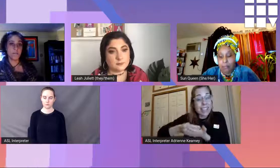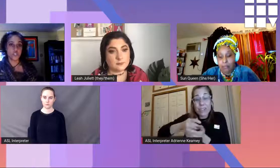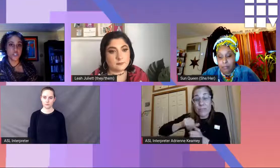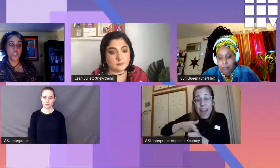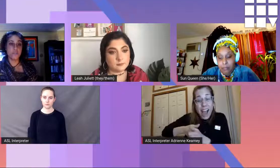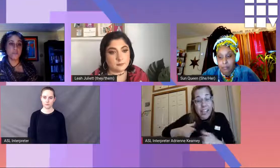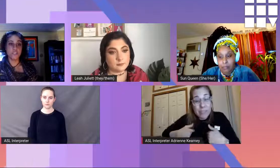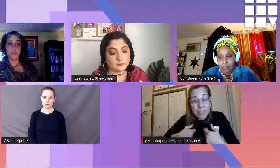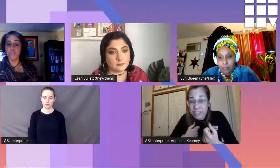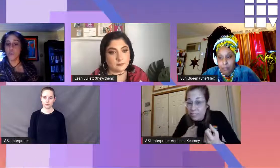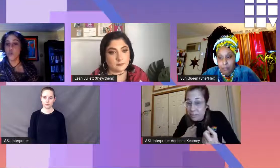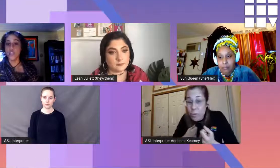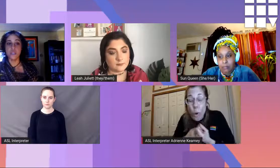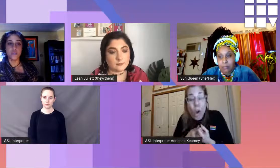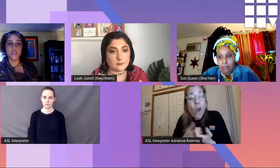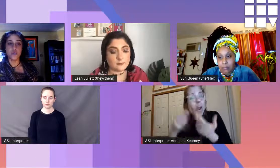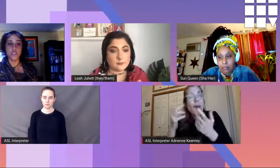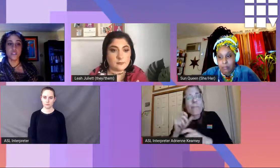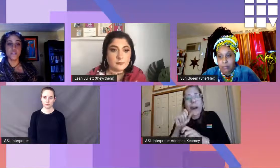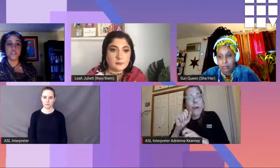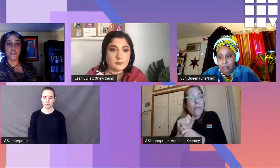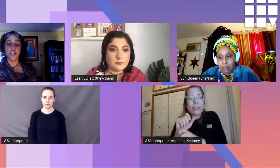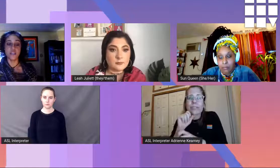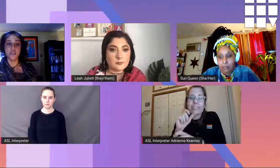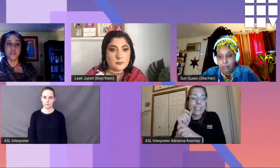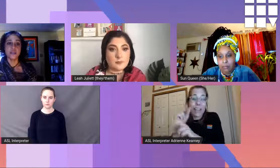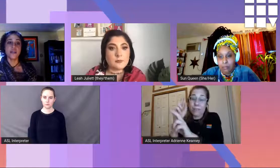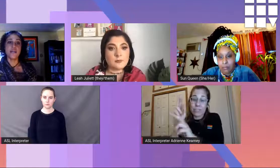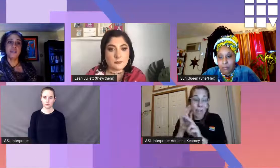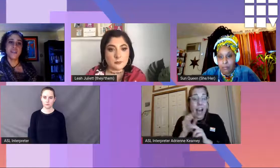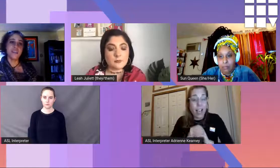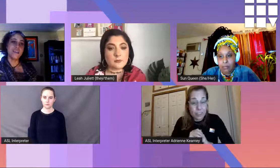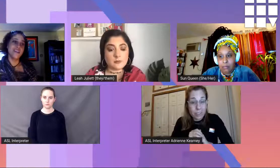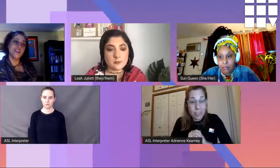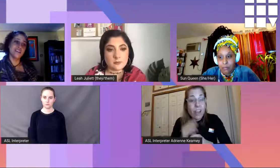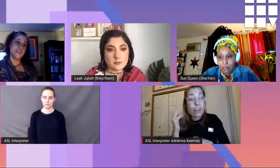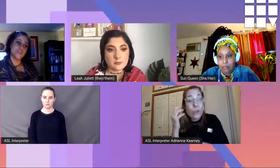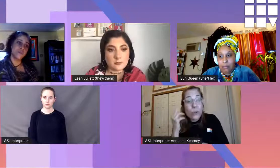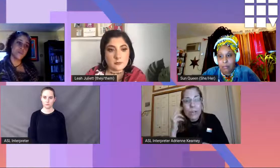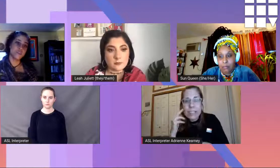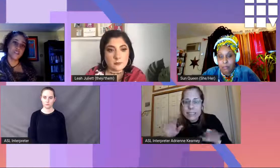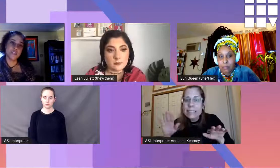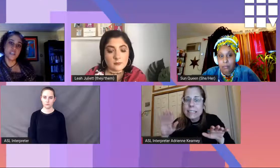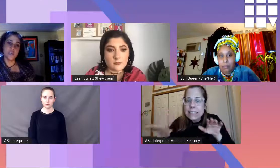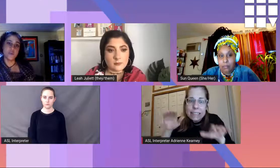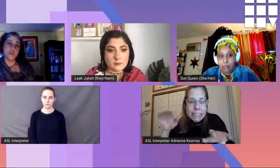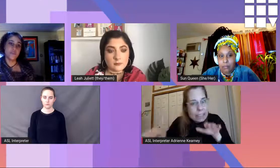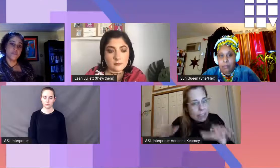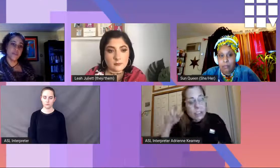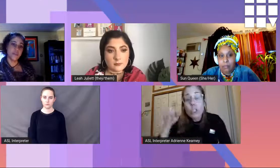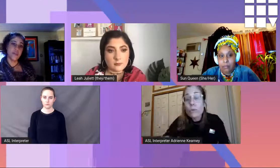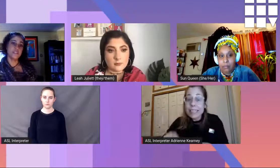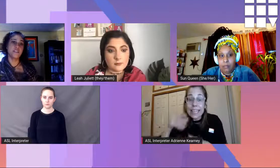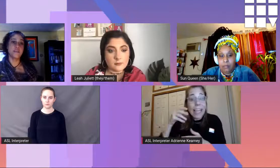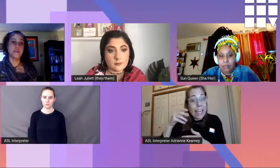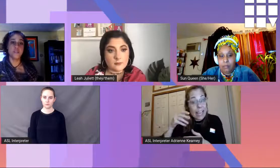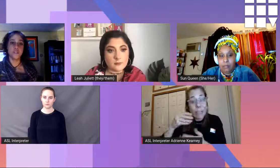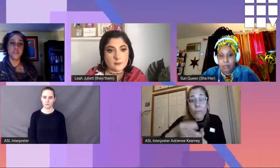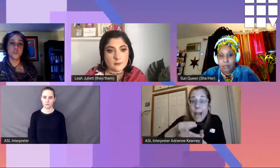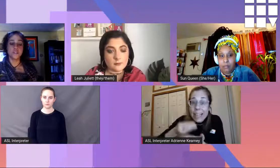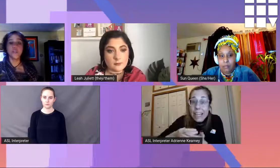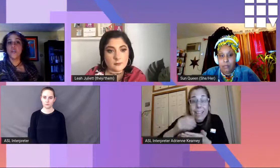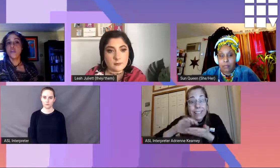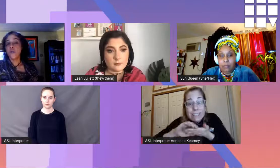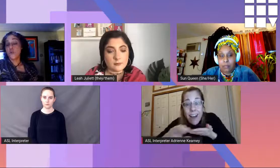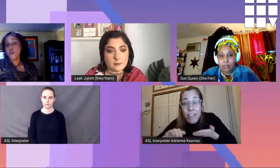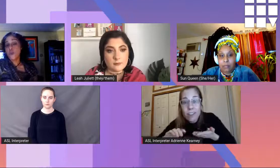push and push and push and make it quite clear that you need to give us dollars, I'm saying, I understand what respect looks like in your world. I'm asking you to step into